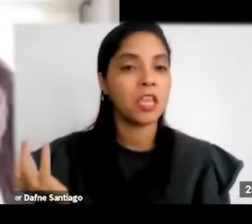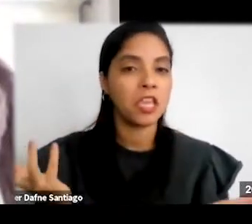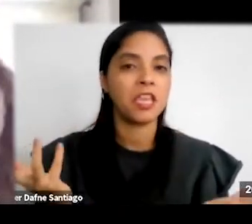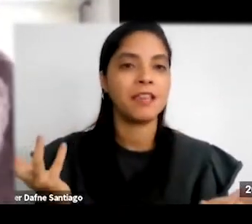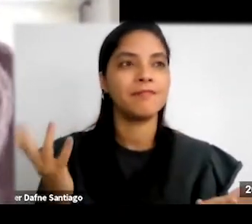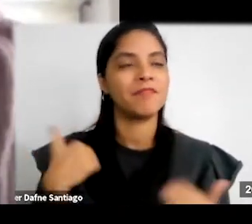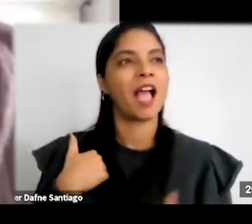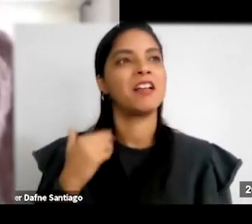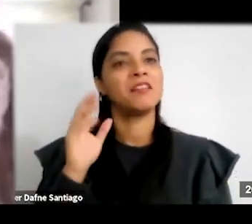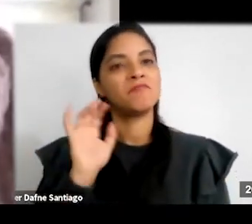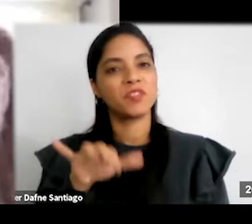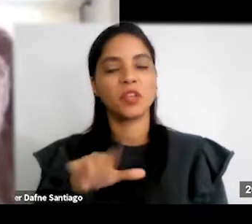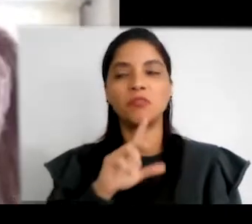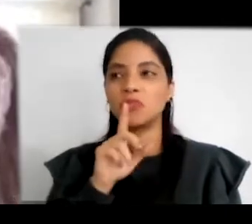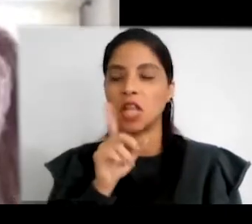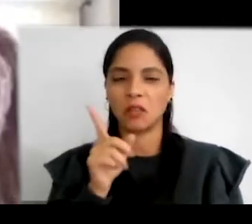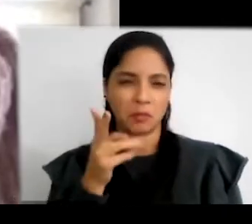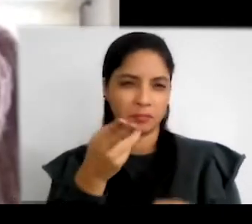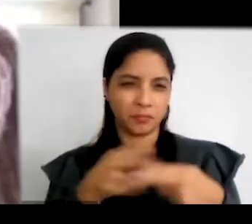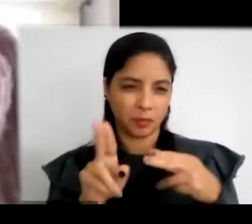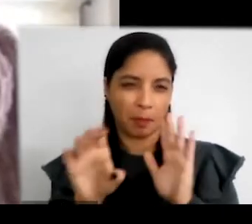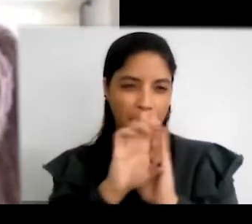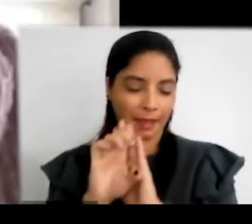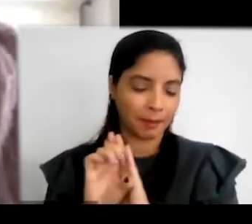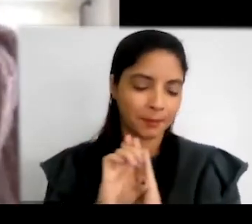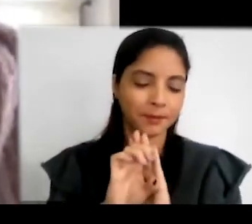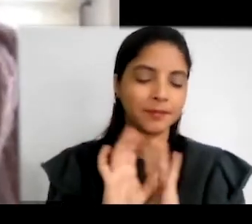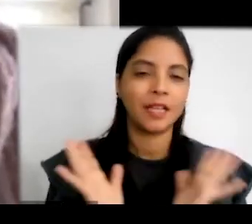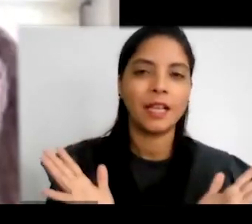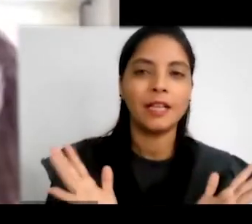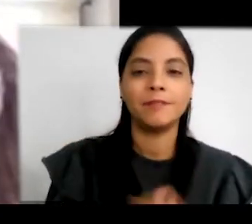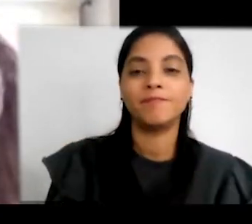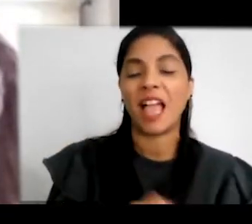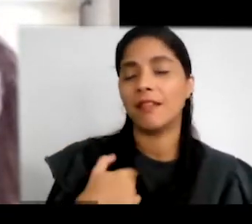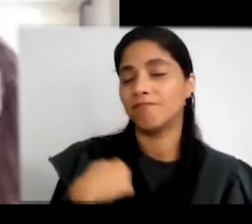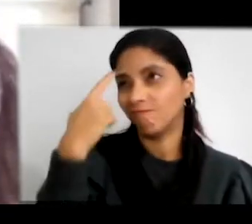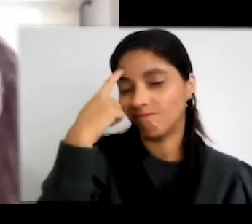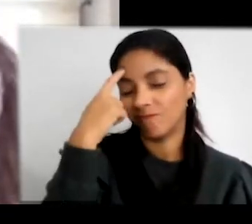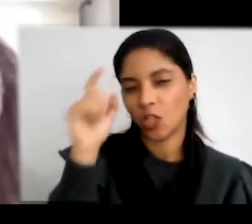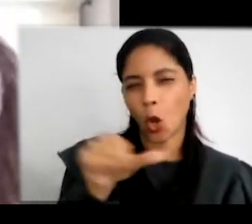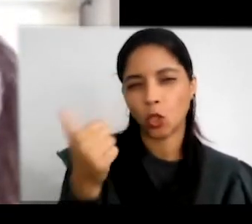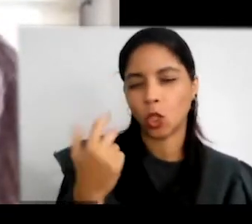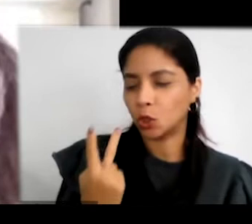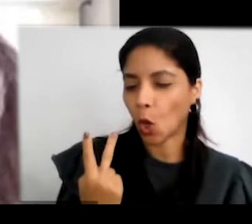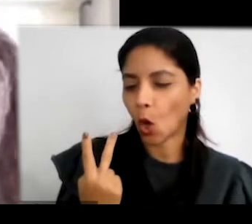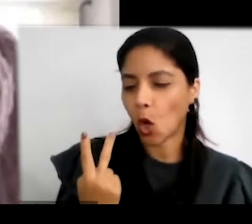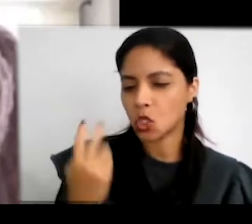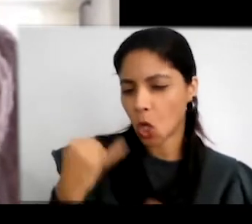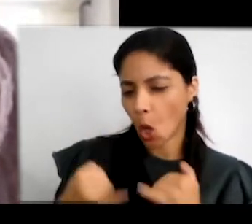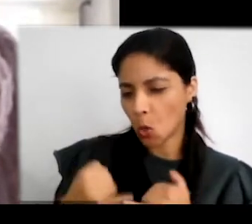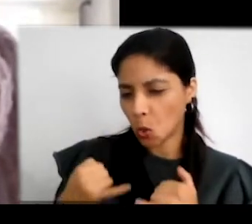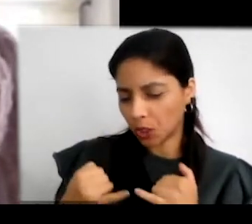more example. And then I think the other 2 last archives that I would say are really